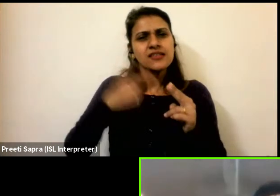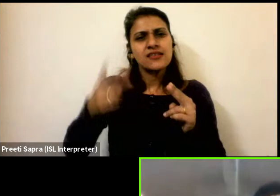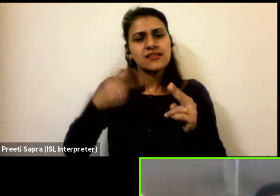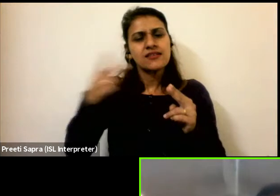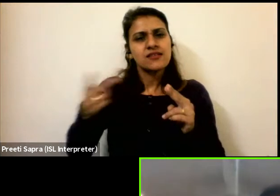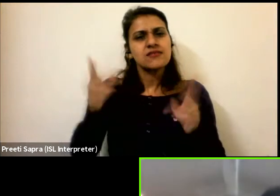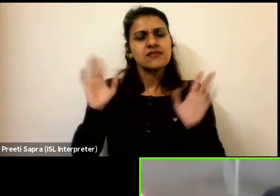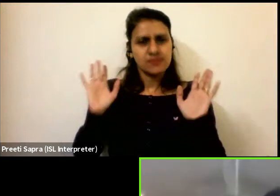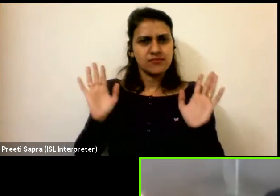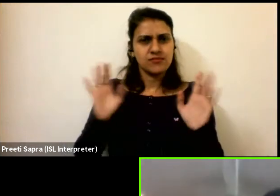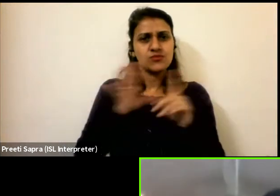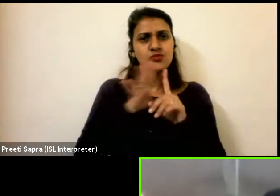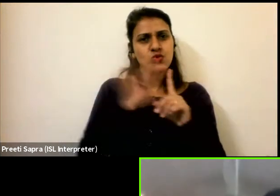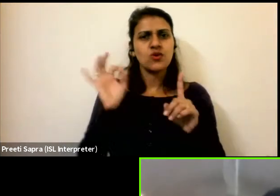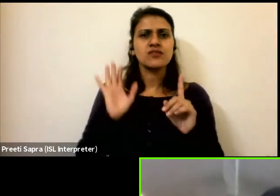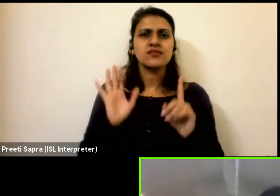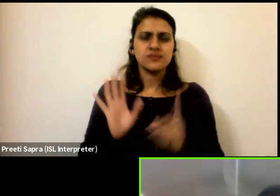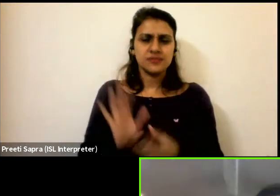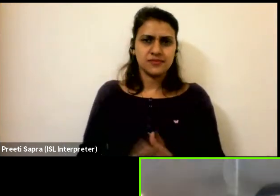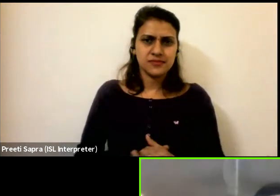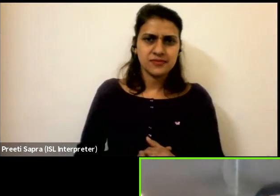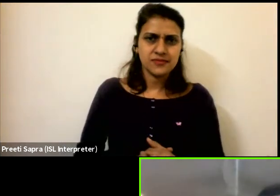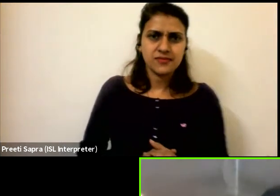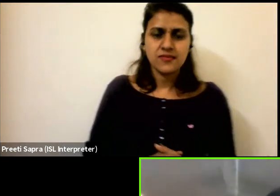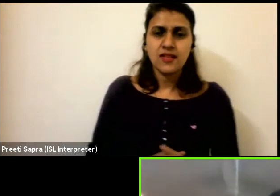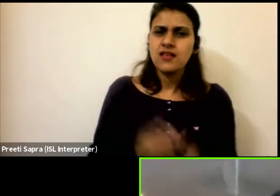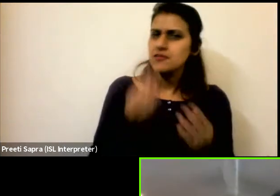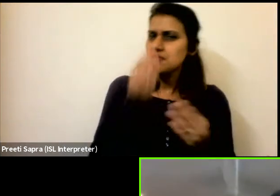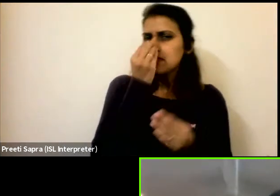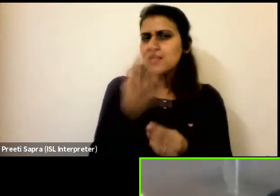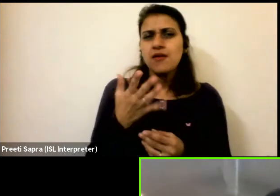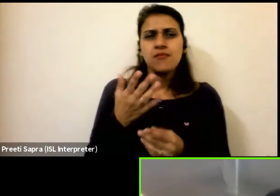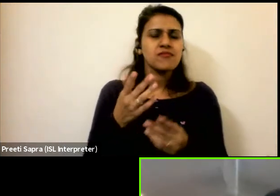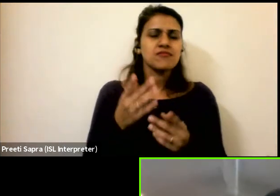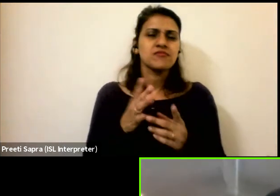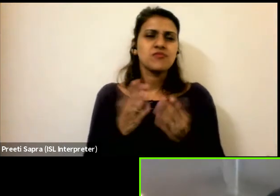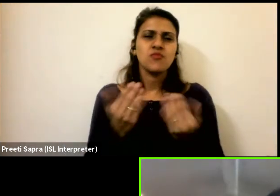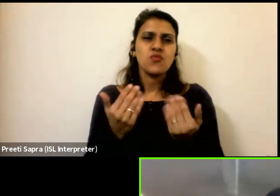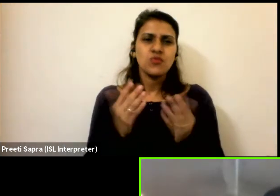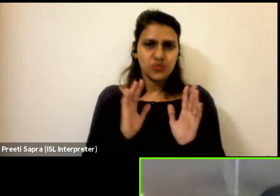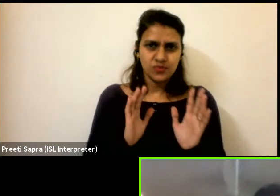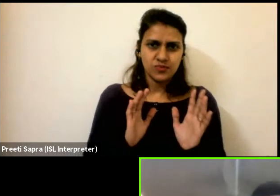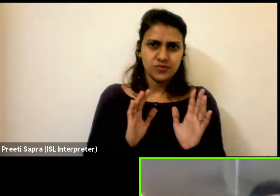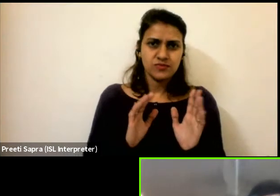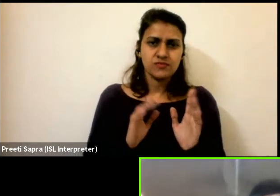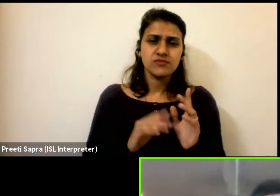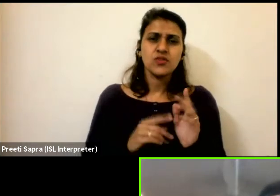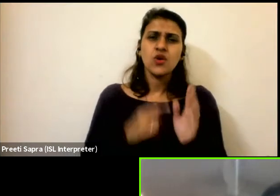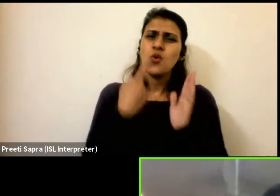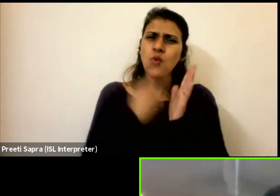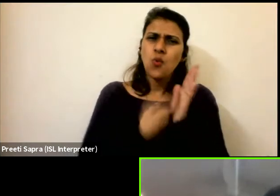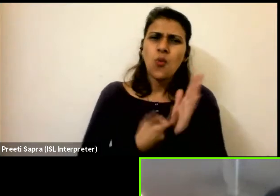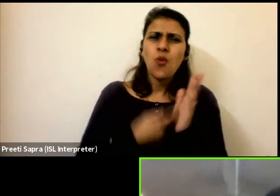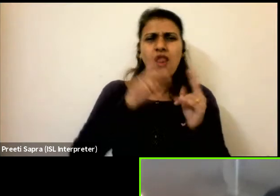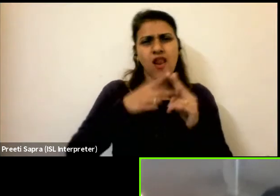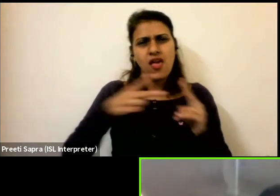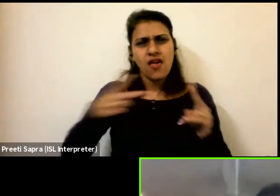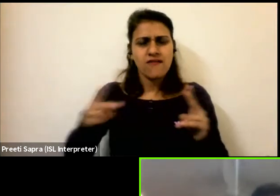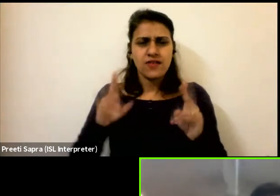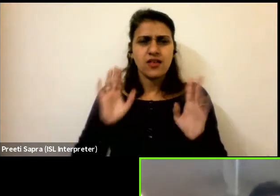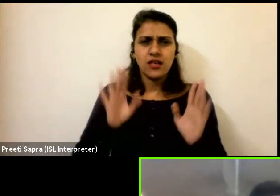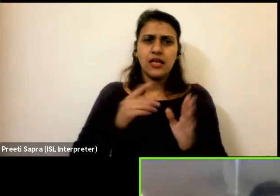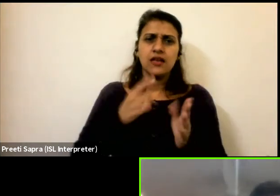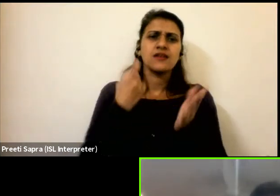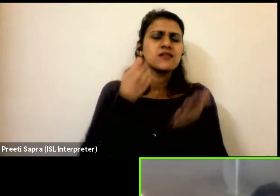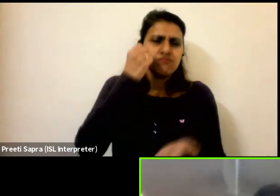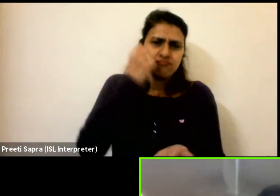questions. It's not something that will happen very simply. See, laws and regulations are all very well. You may give the right to education